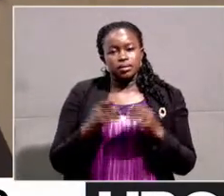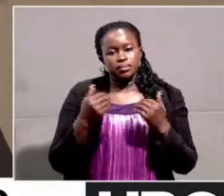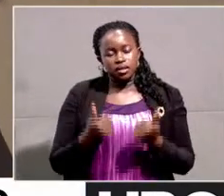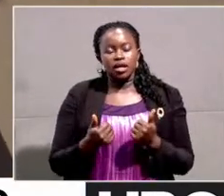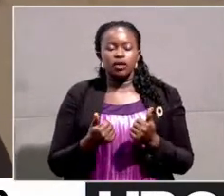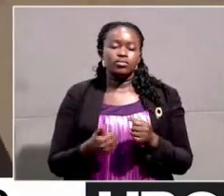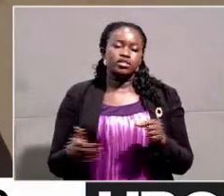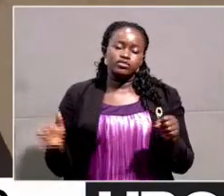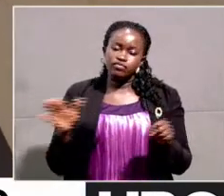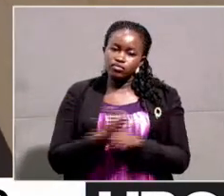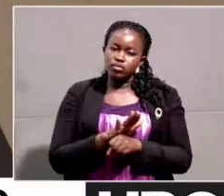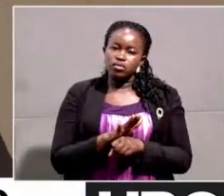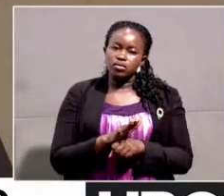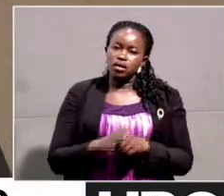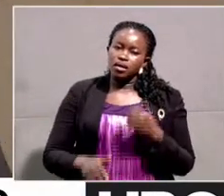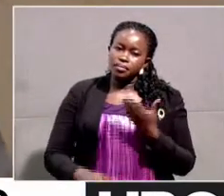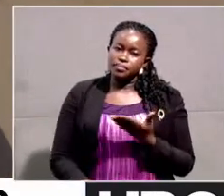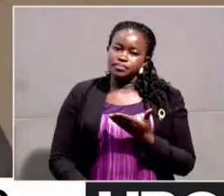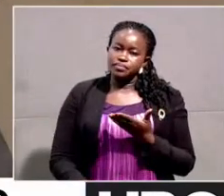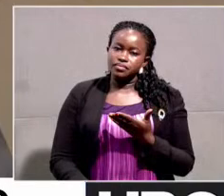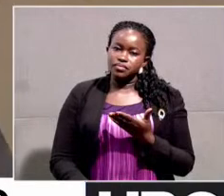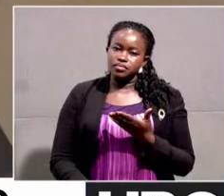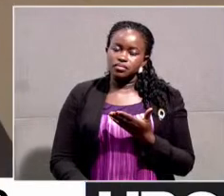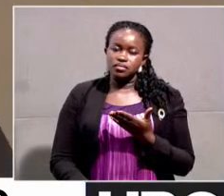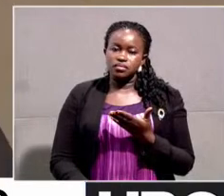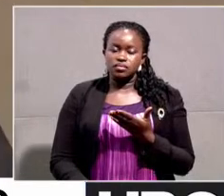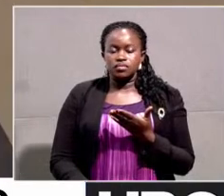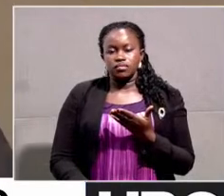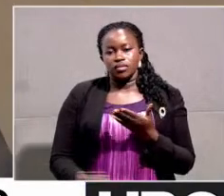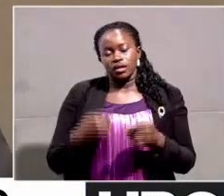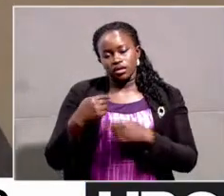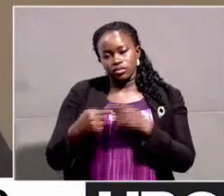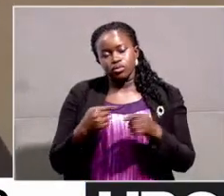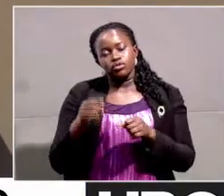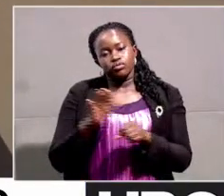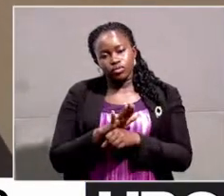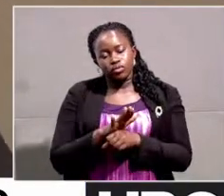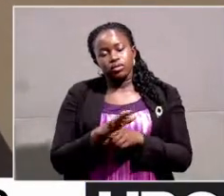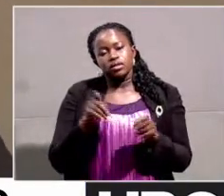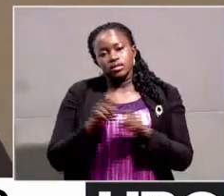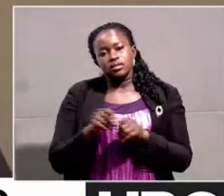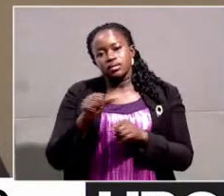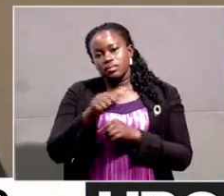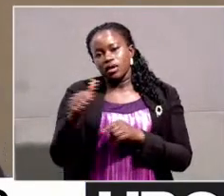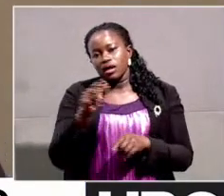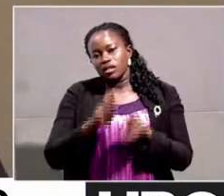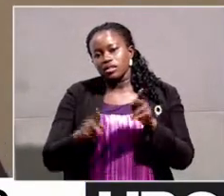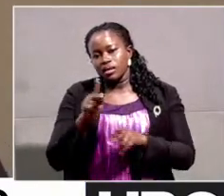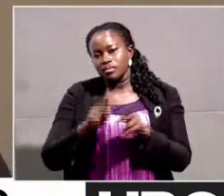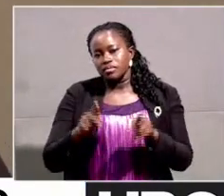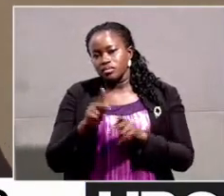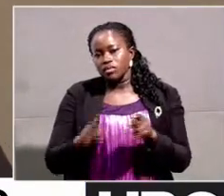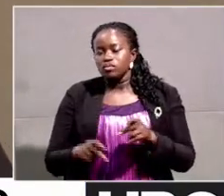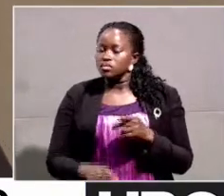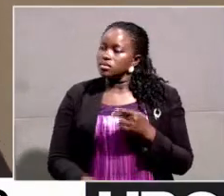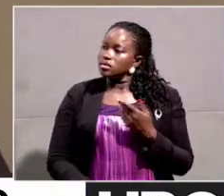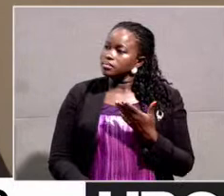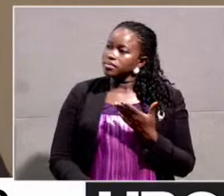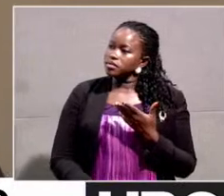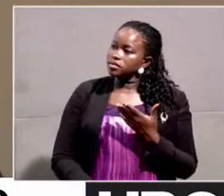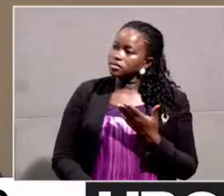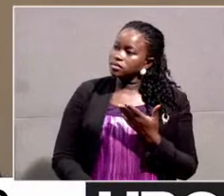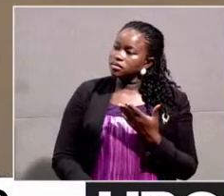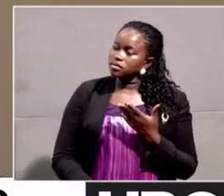getting full. We want to create another one within the camp. But people who are also found sick within